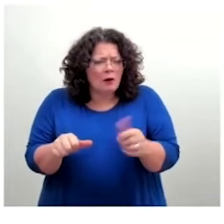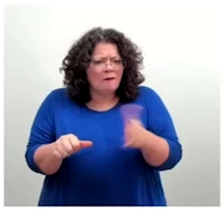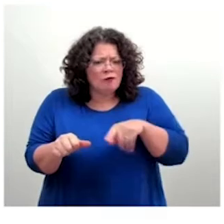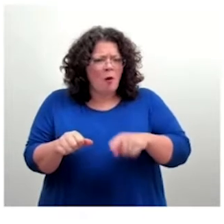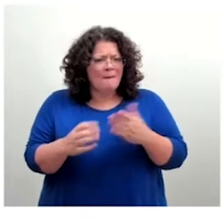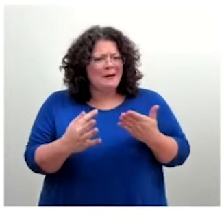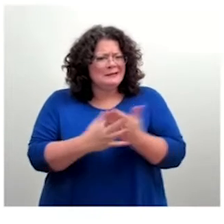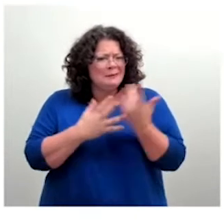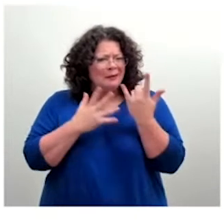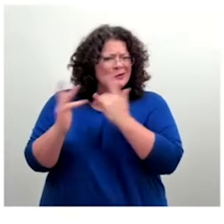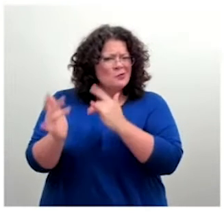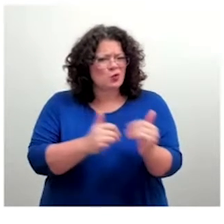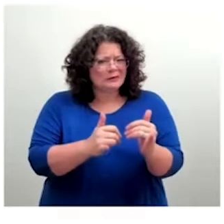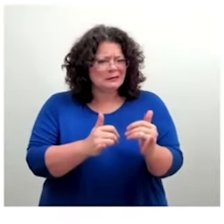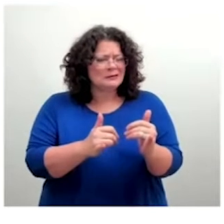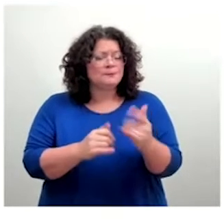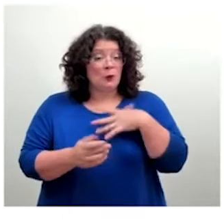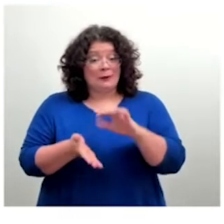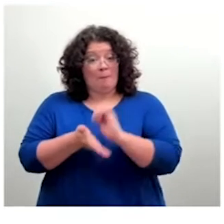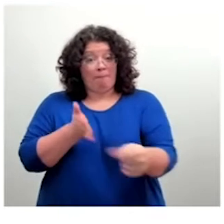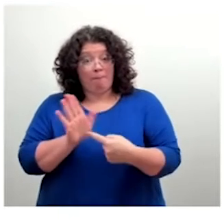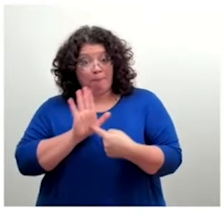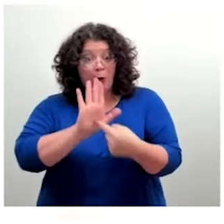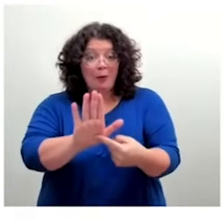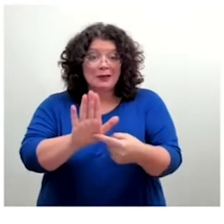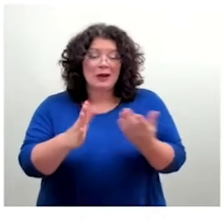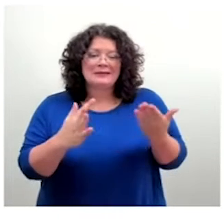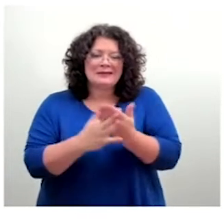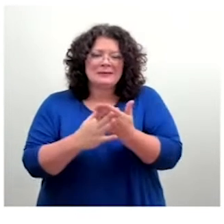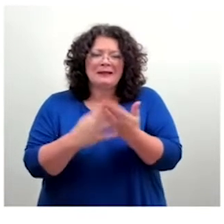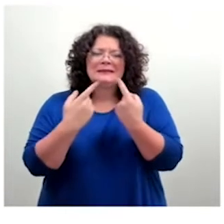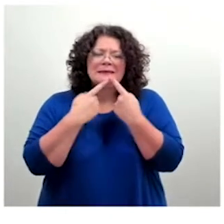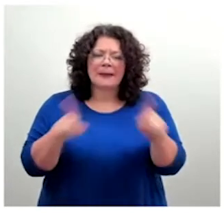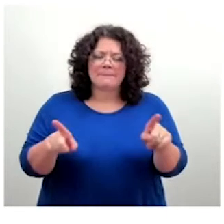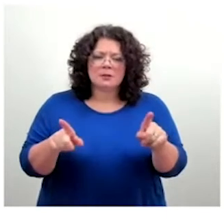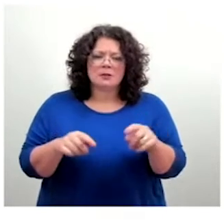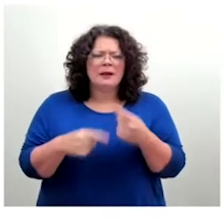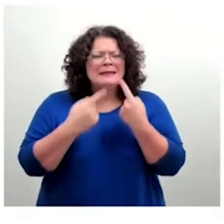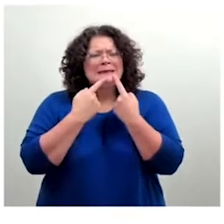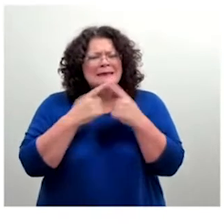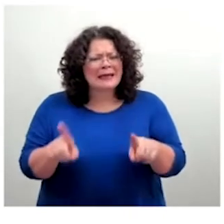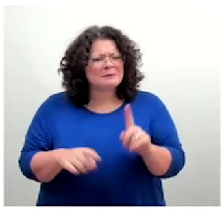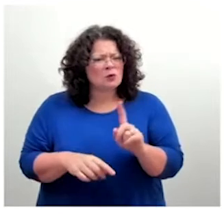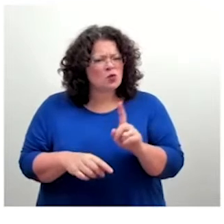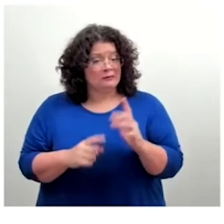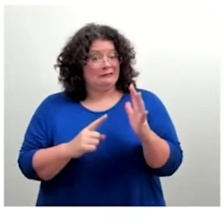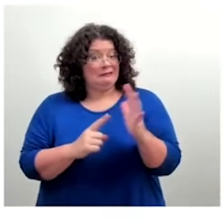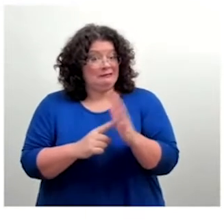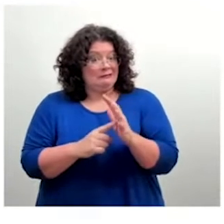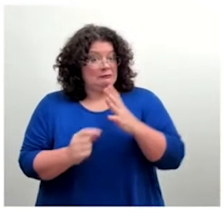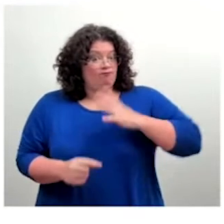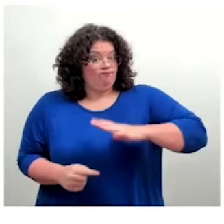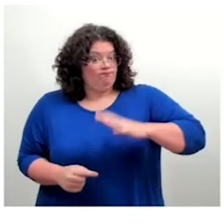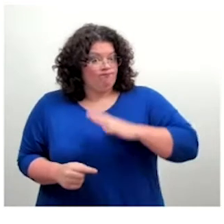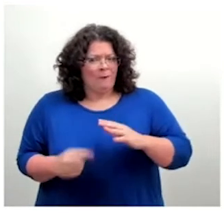the level of compliance, known issues, how users can get accessible alternatives, a feedback mechanism, and how